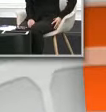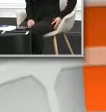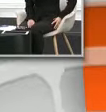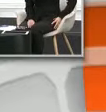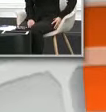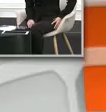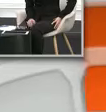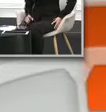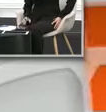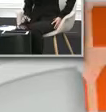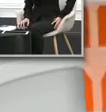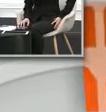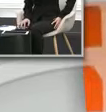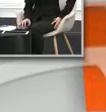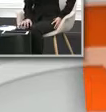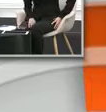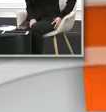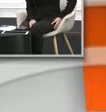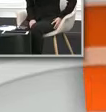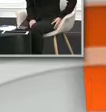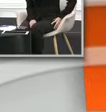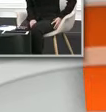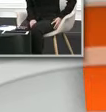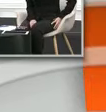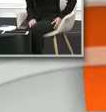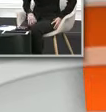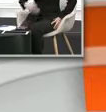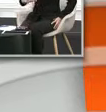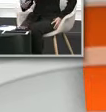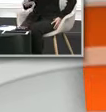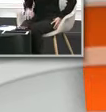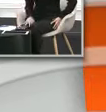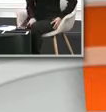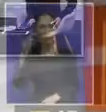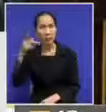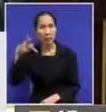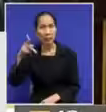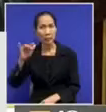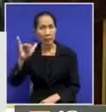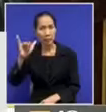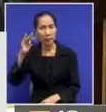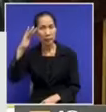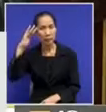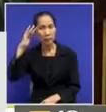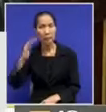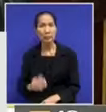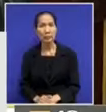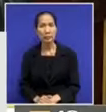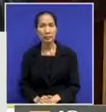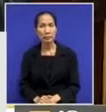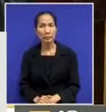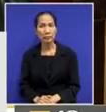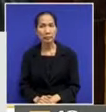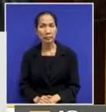Prayut Chan-o-cha as military man threatening reporters and been linked with the press freedom. Okay,